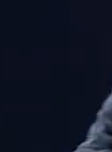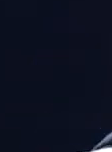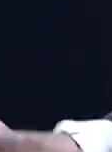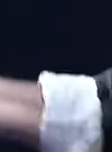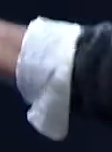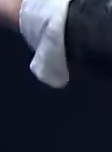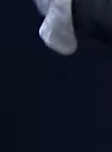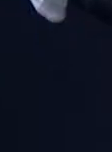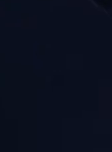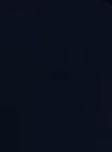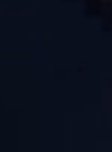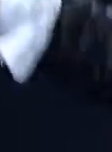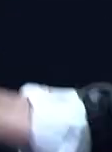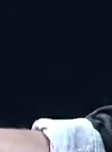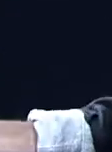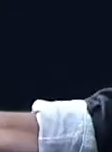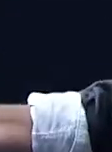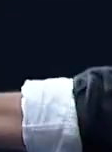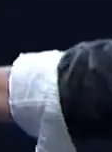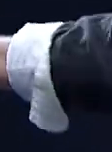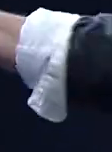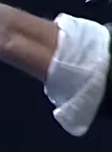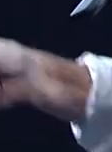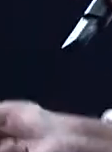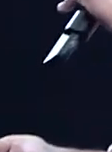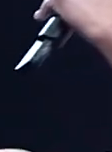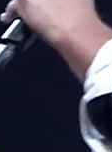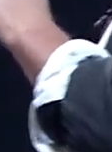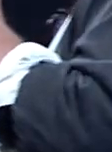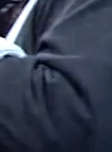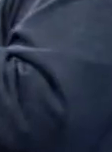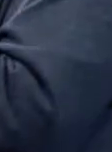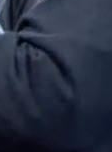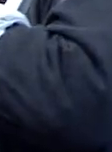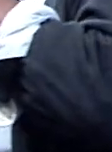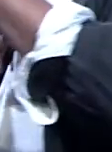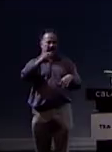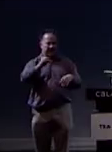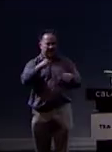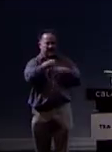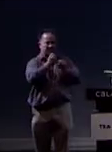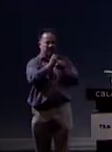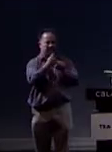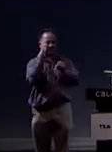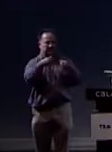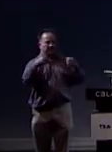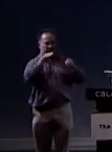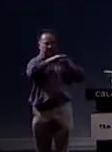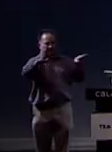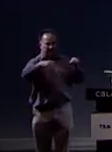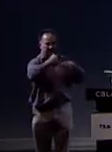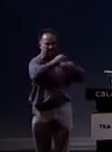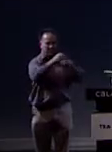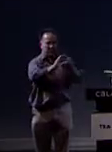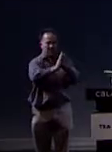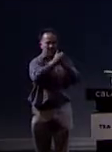lens, which collapses a curved, bulky surface into a flat one. And it turns out that just like the dark ride